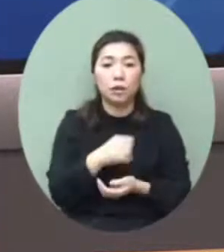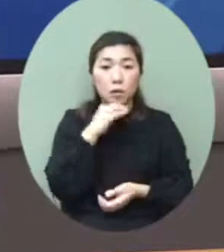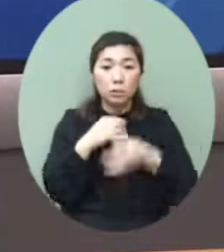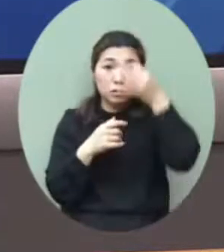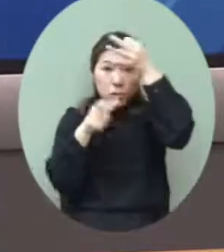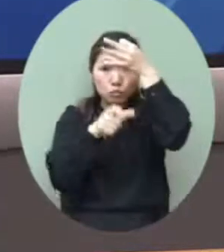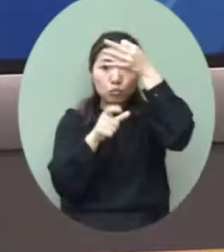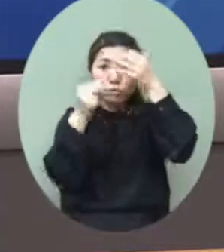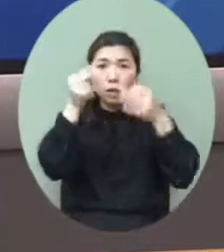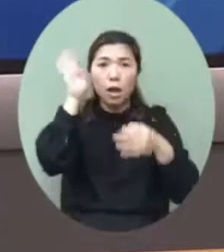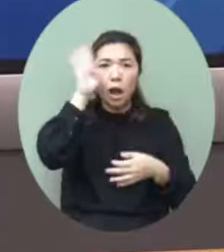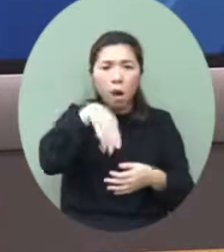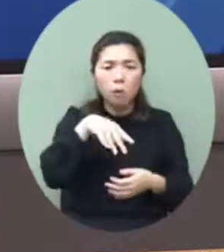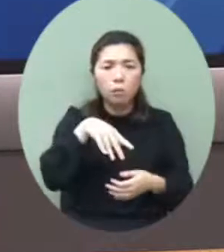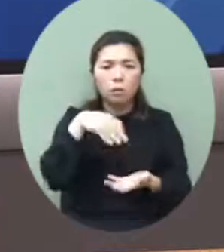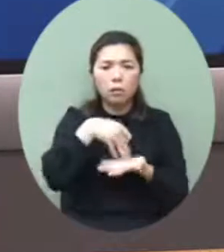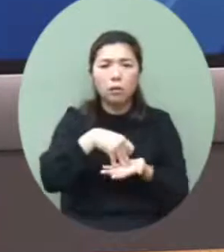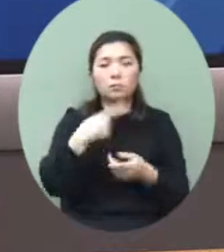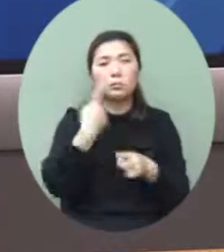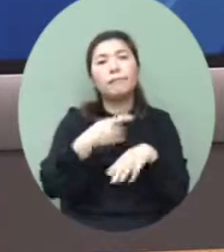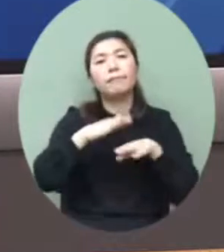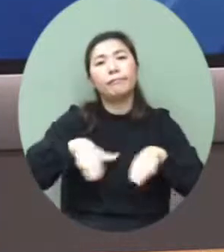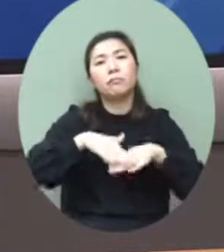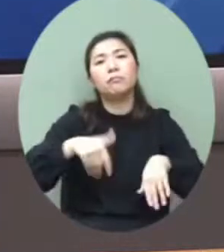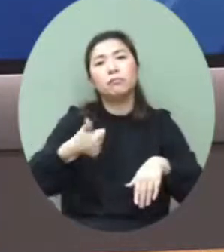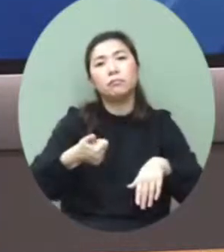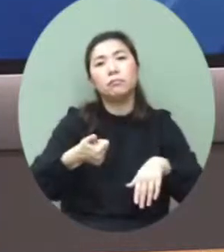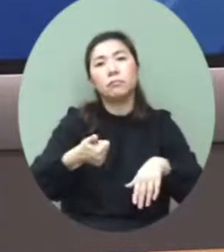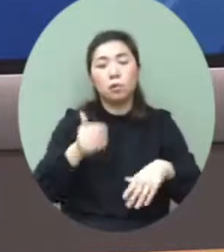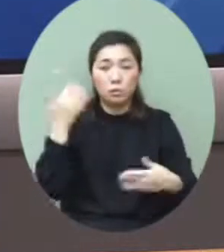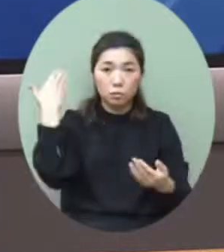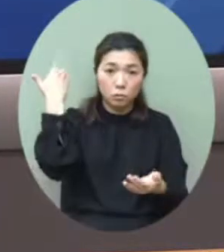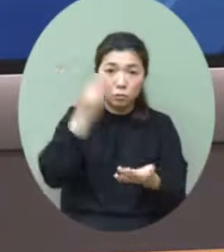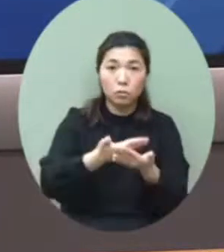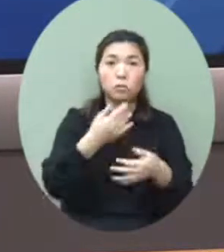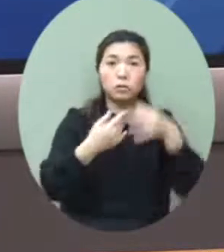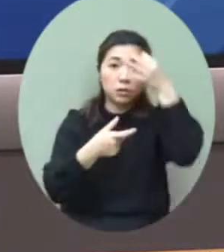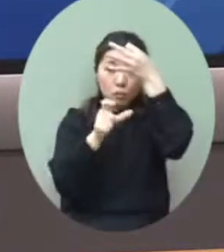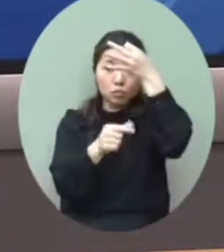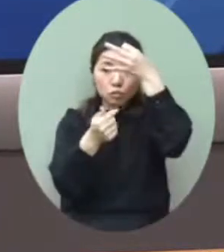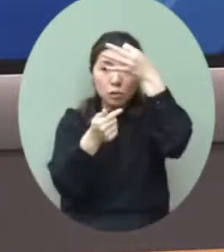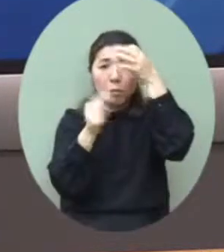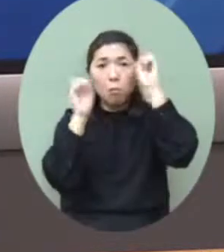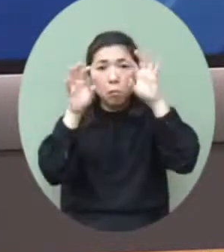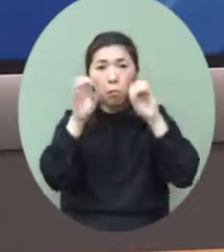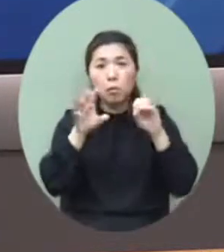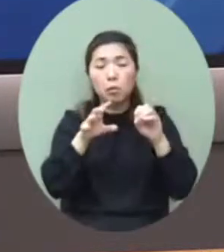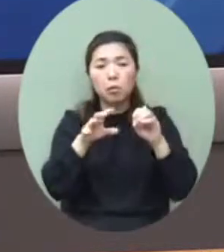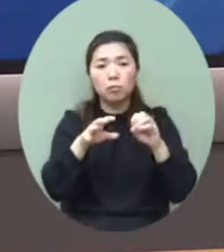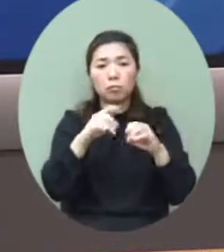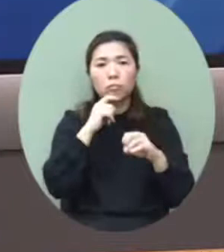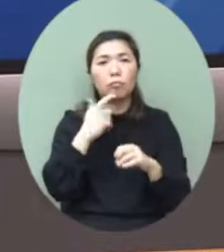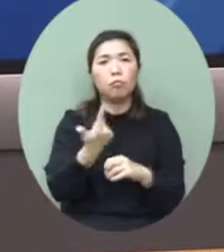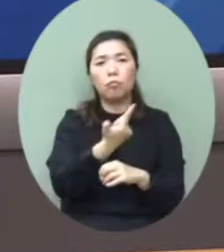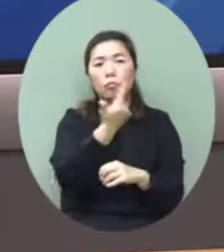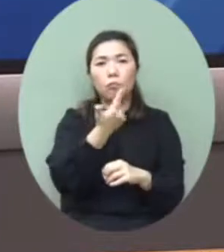those would be reported between the 7th to 14th of March. By March the 10th,